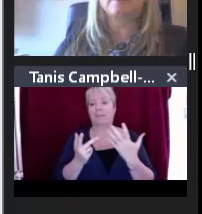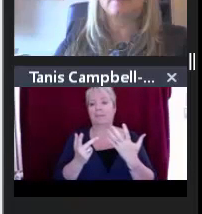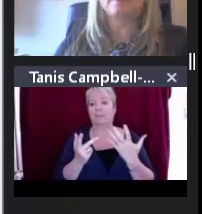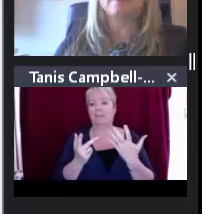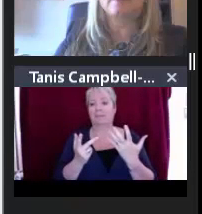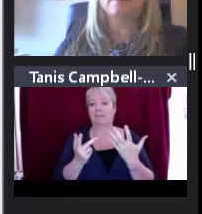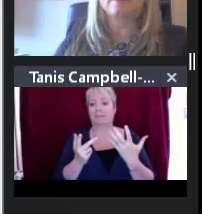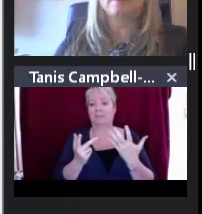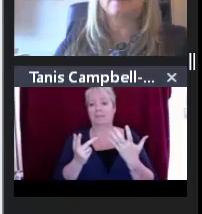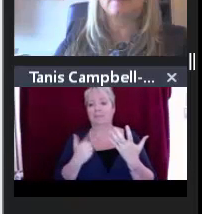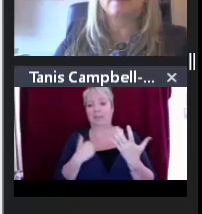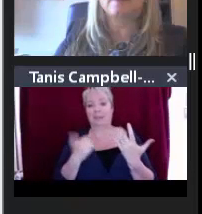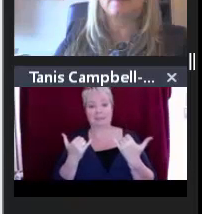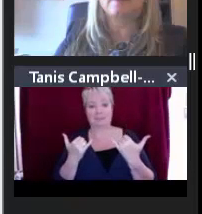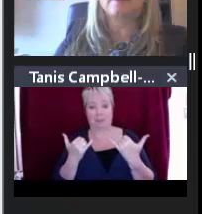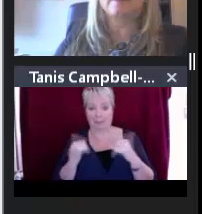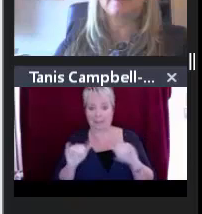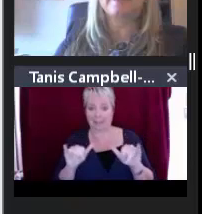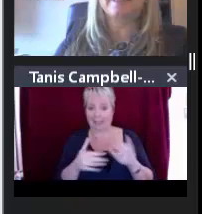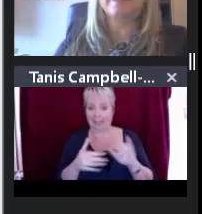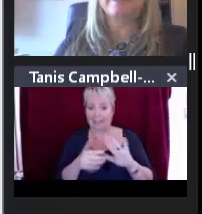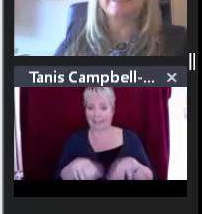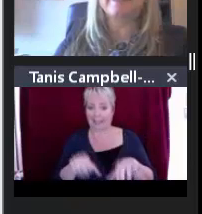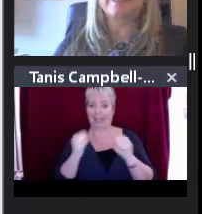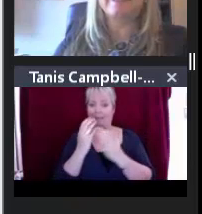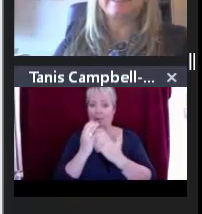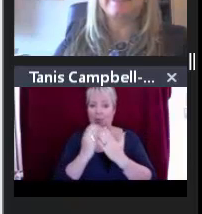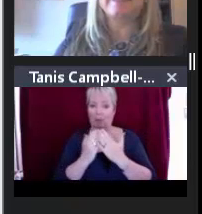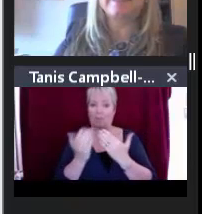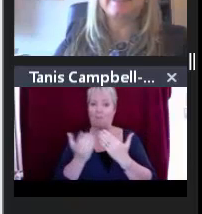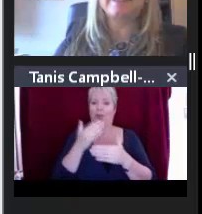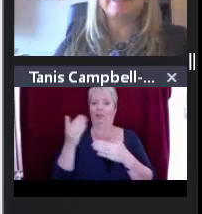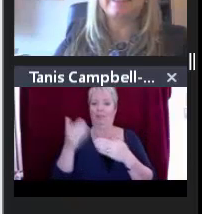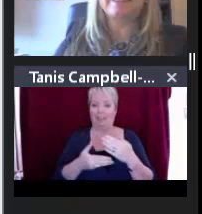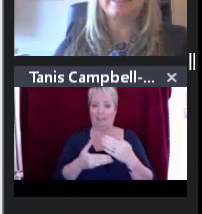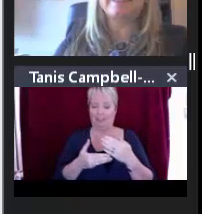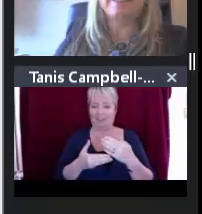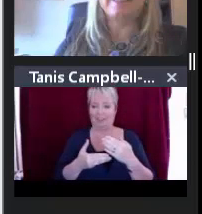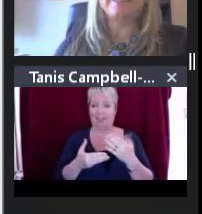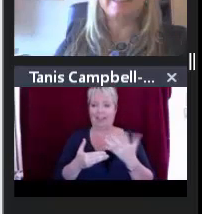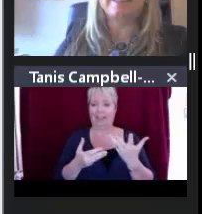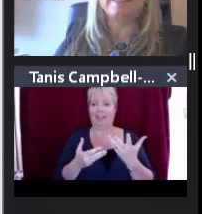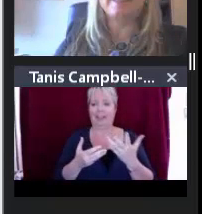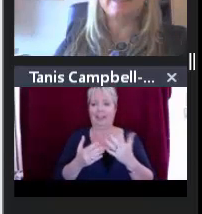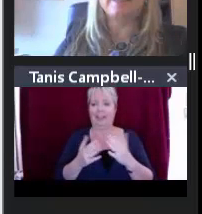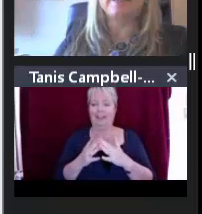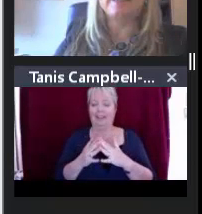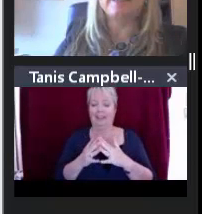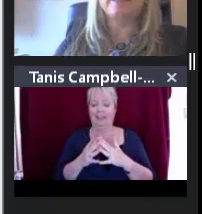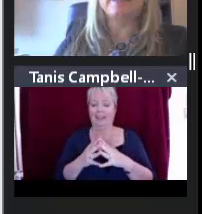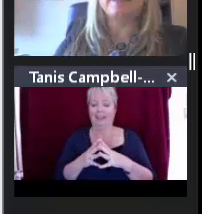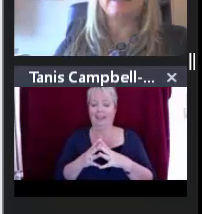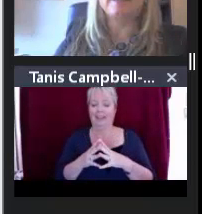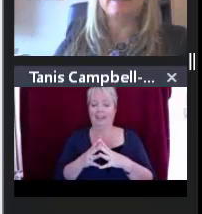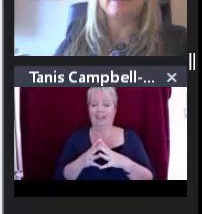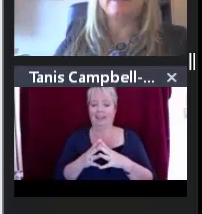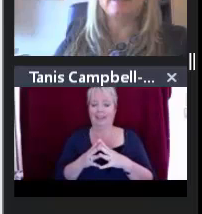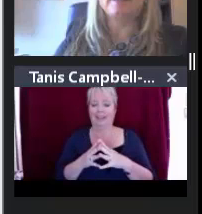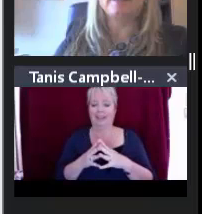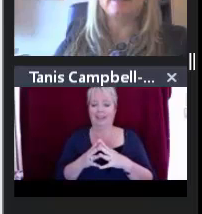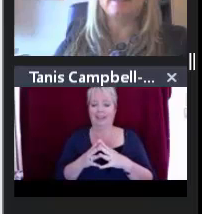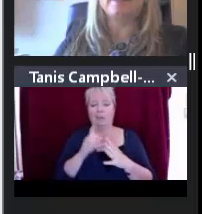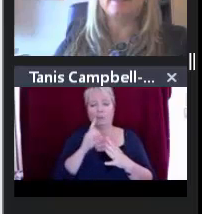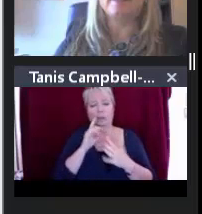I'm still in the program, close to finishing, and it helped me a lot